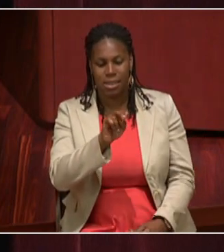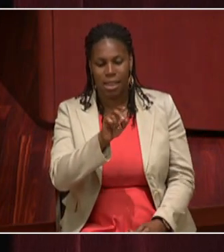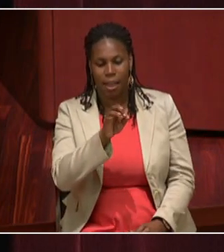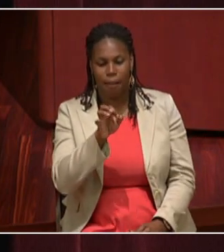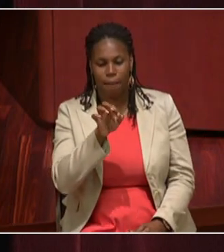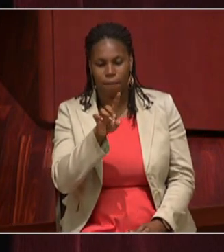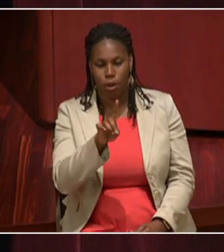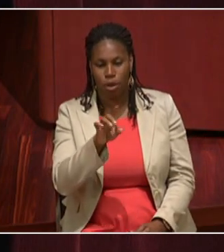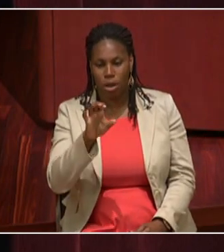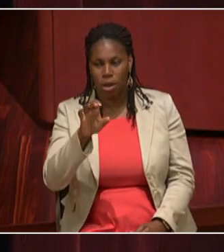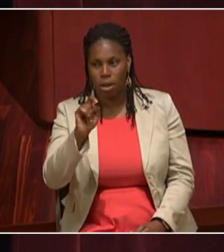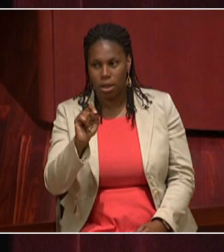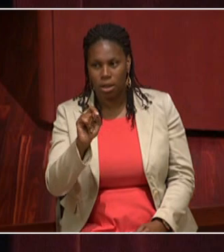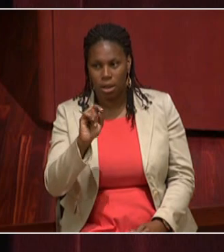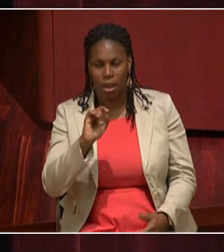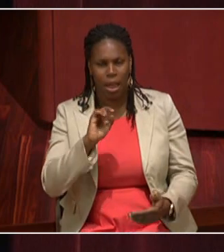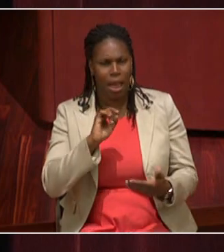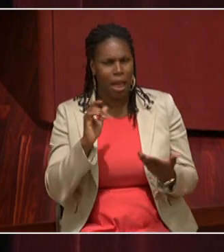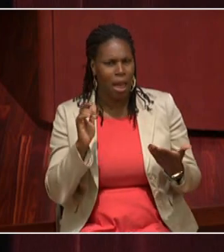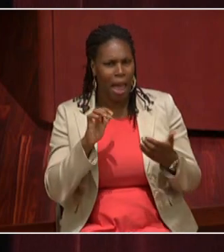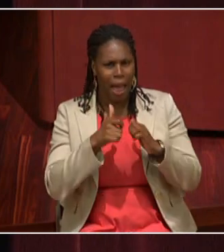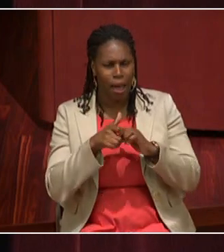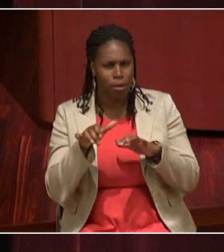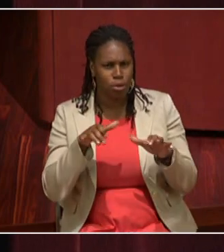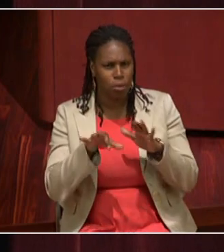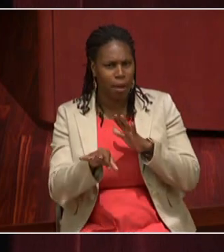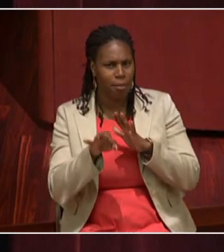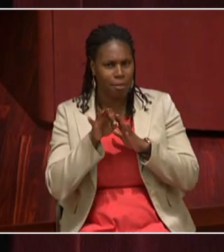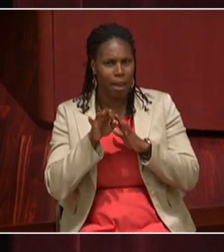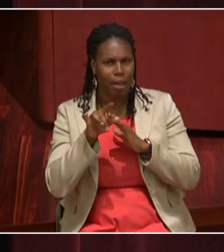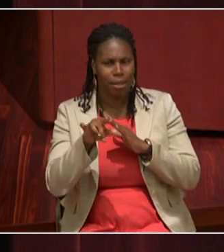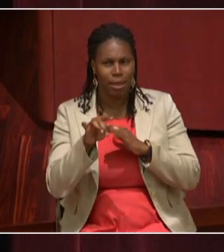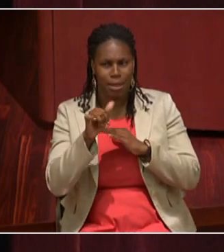I find these Aldridge gals?